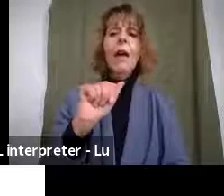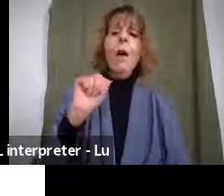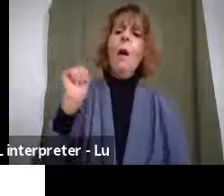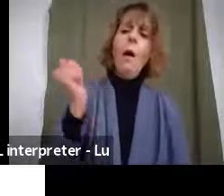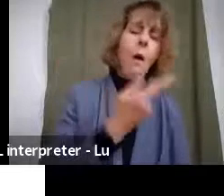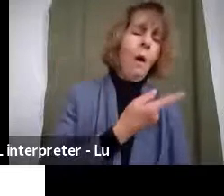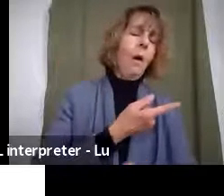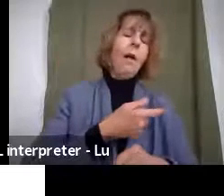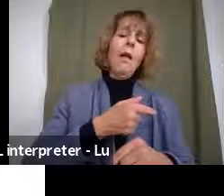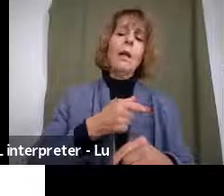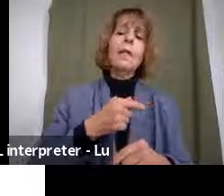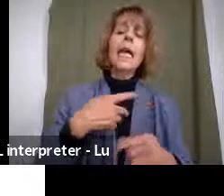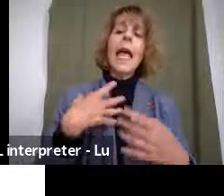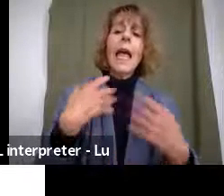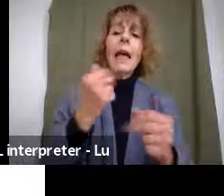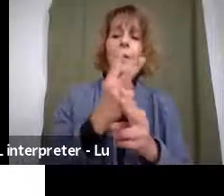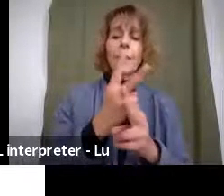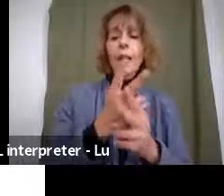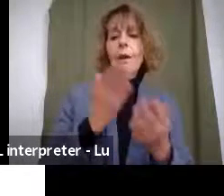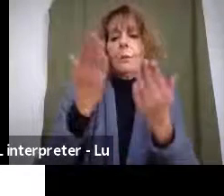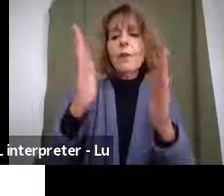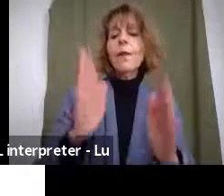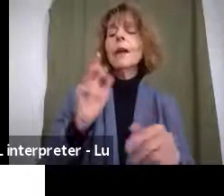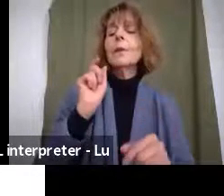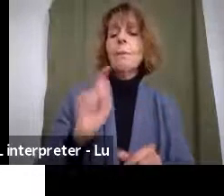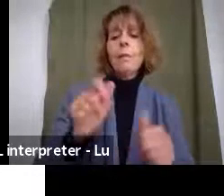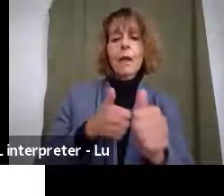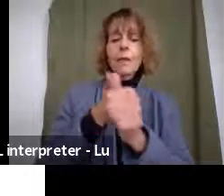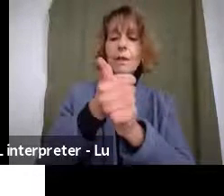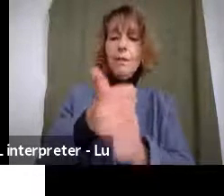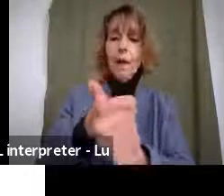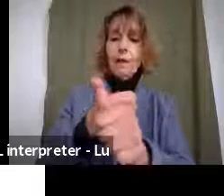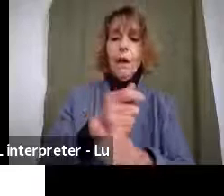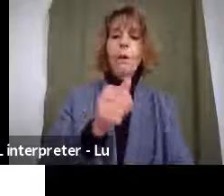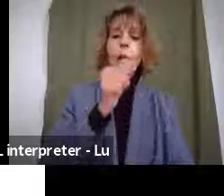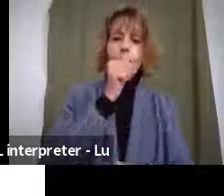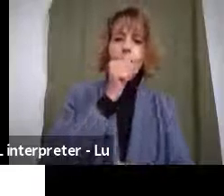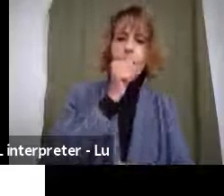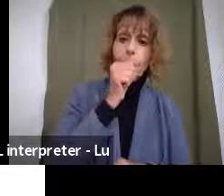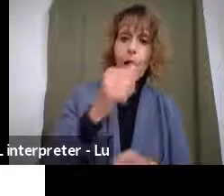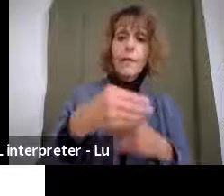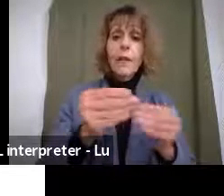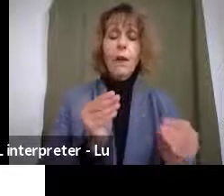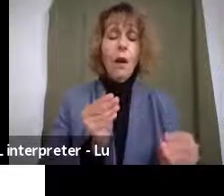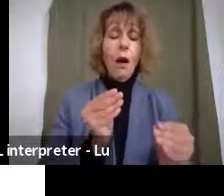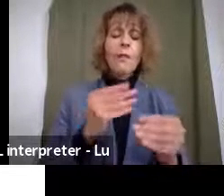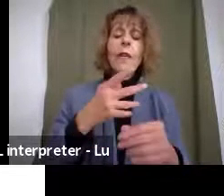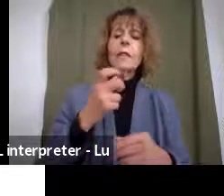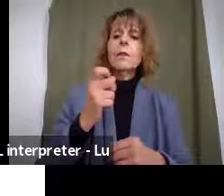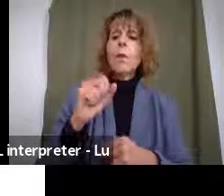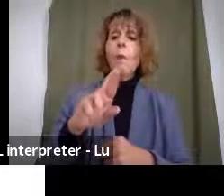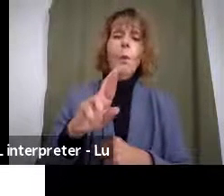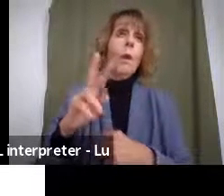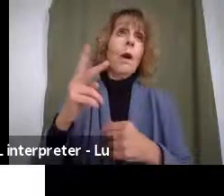your private practices to your urgent clinics to your CVS pharmacies, and